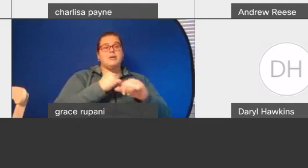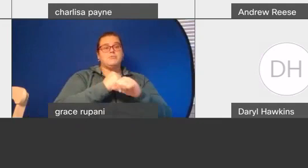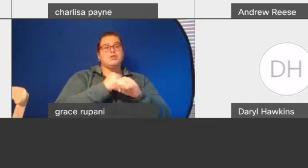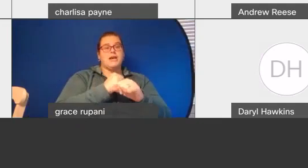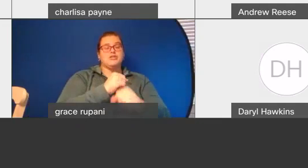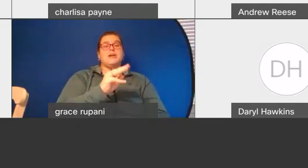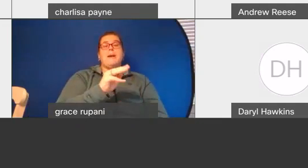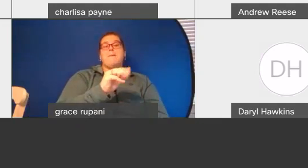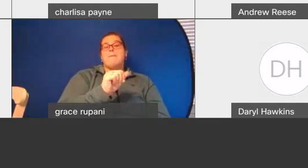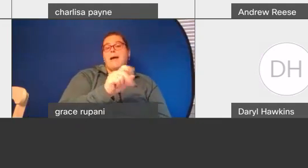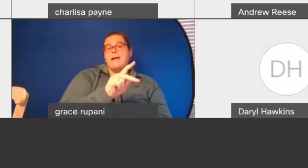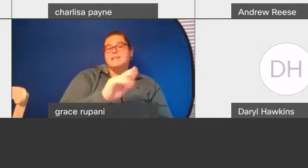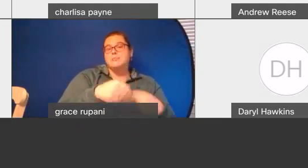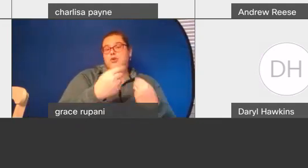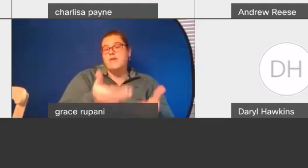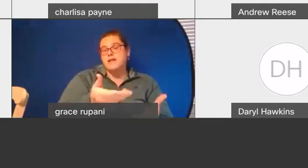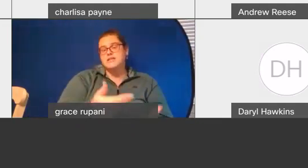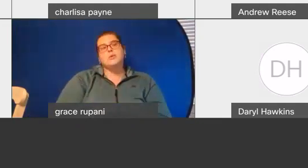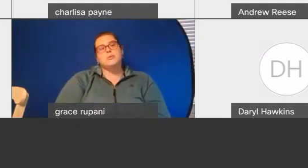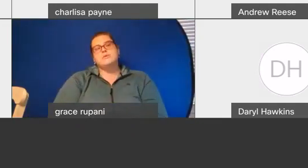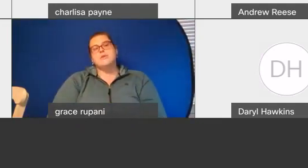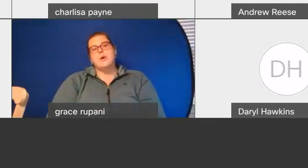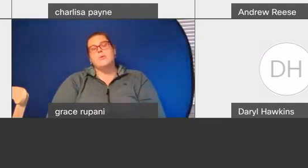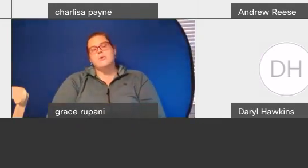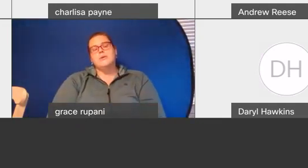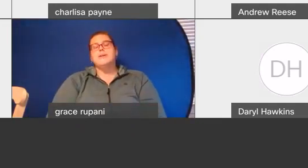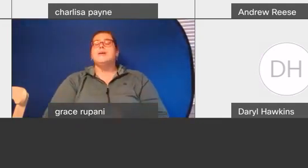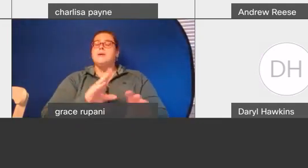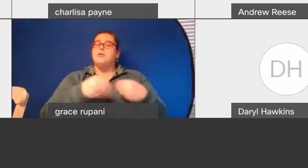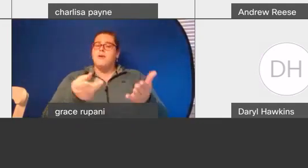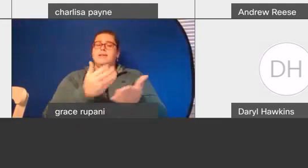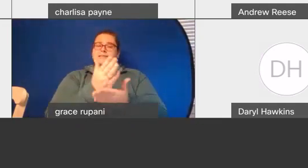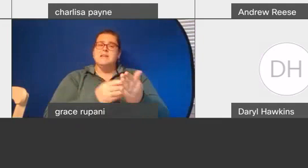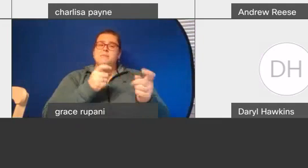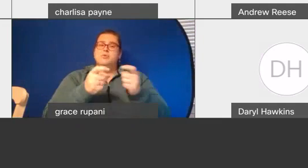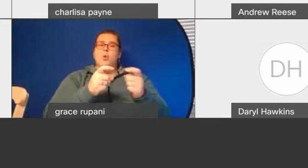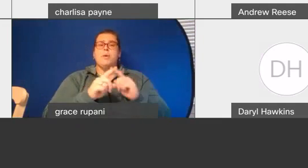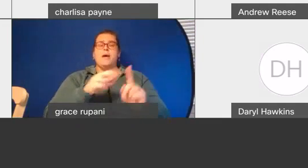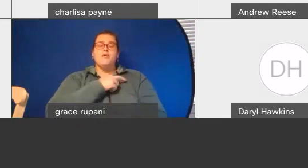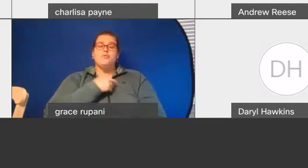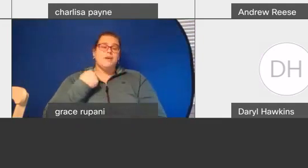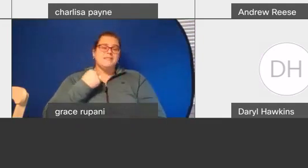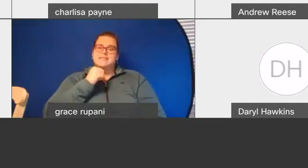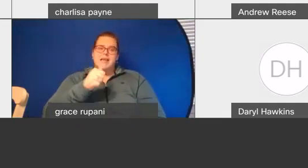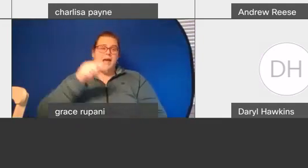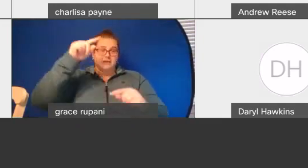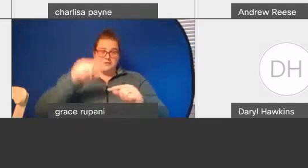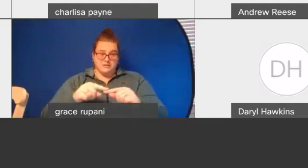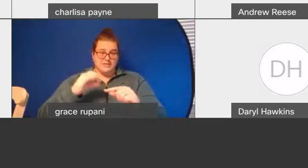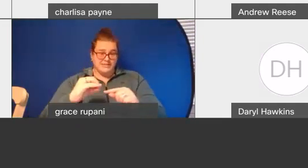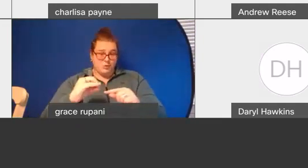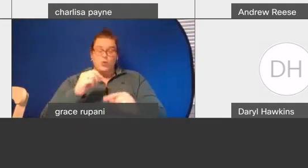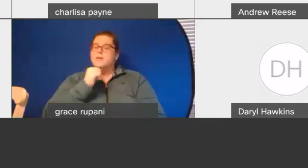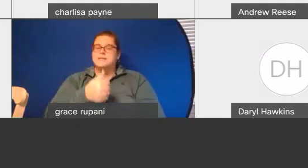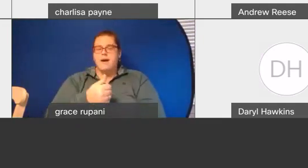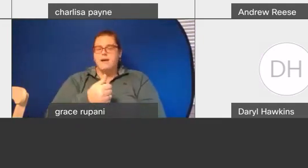that said, then it does provide some sort of control, but the risk is not zero. And so layering those two